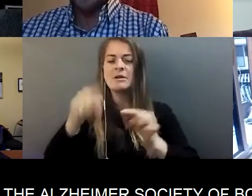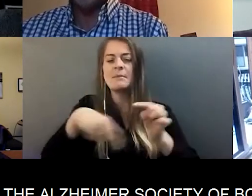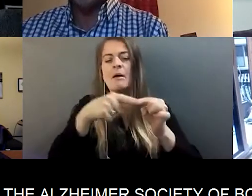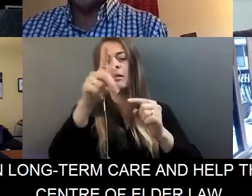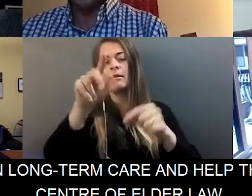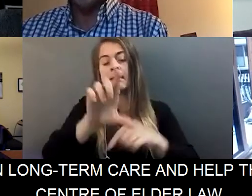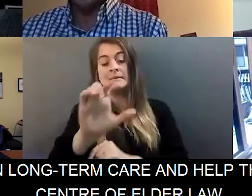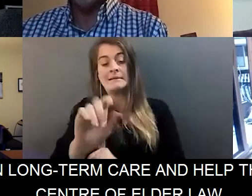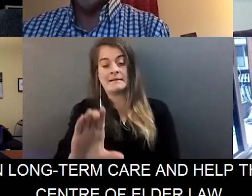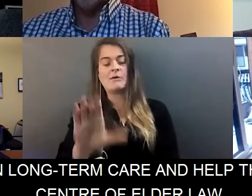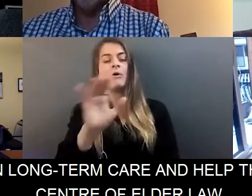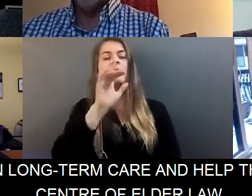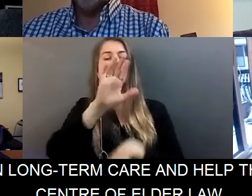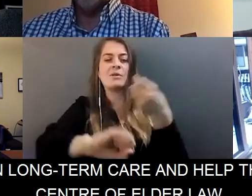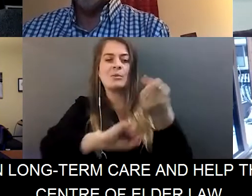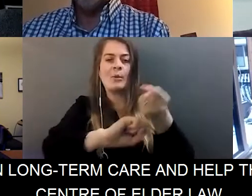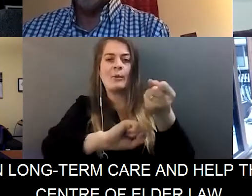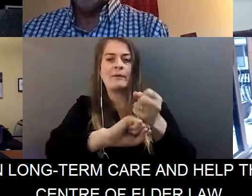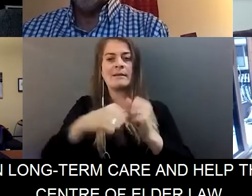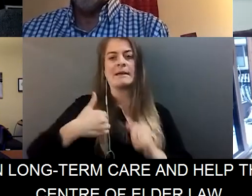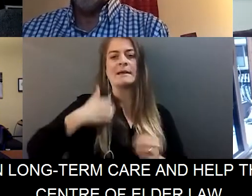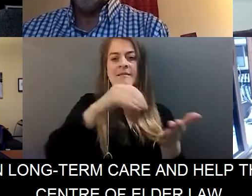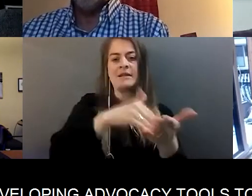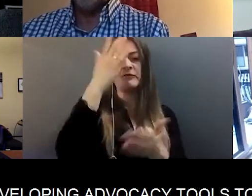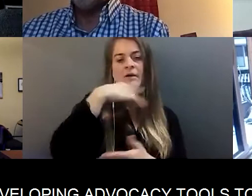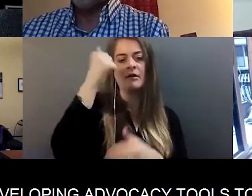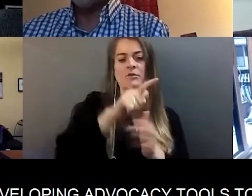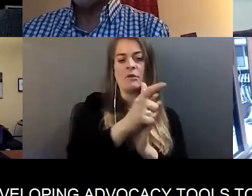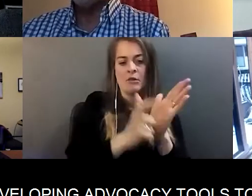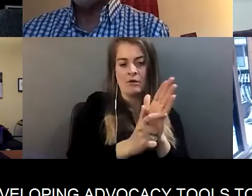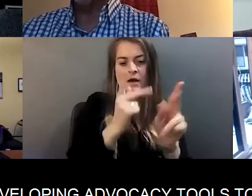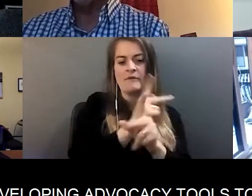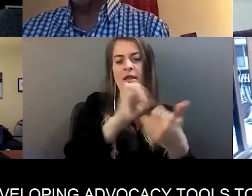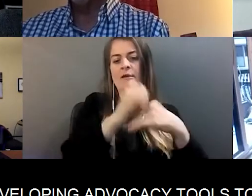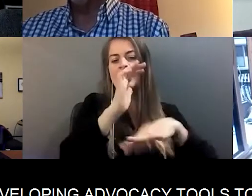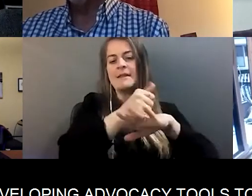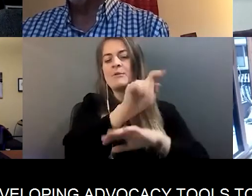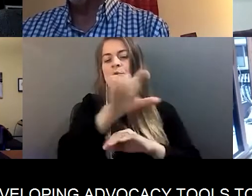the Canadian Centre for Elder Law in developing advocacy tools to help families.